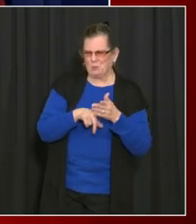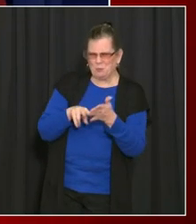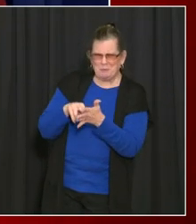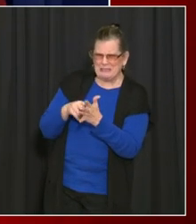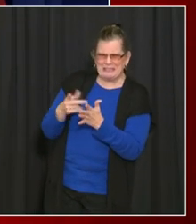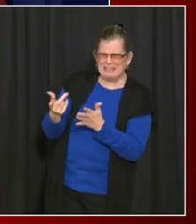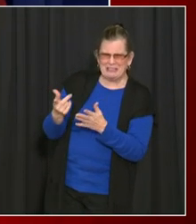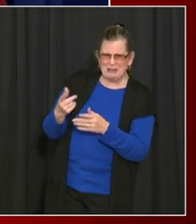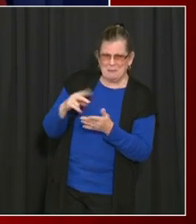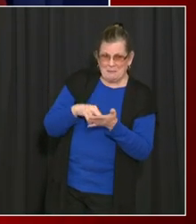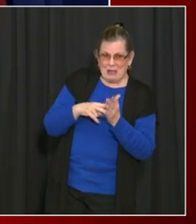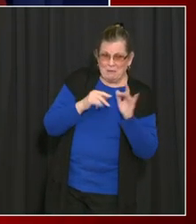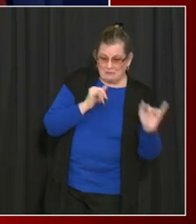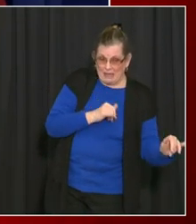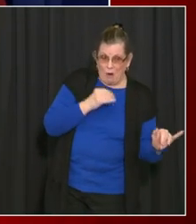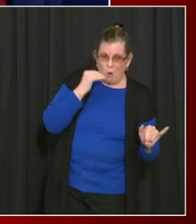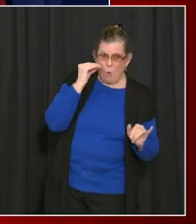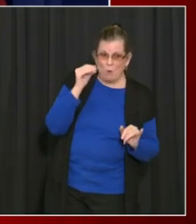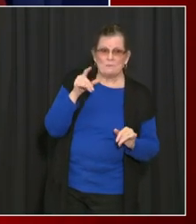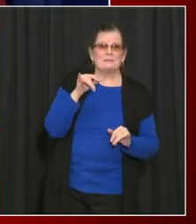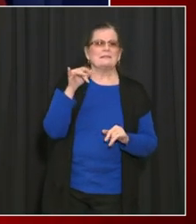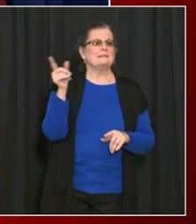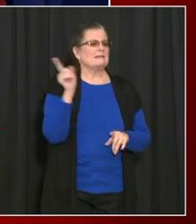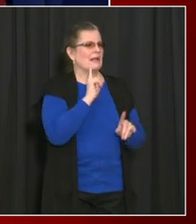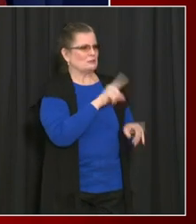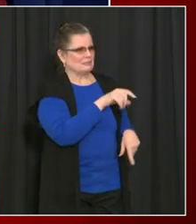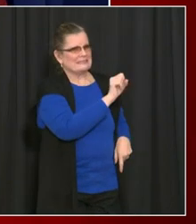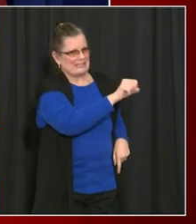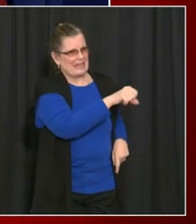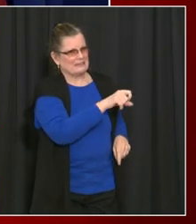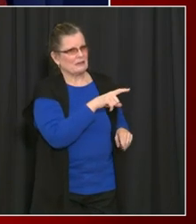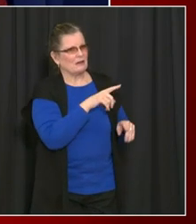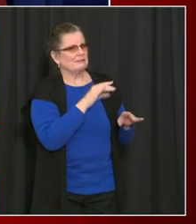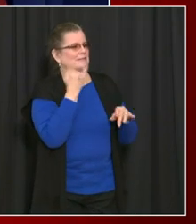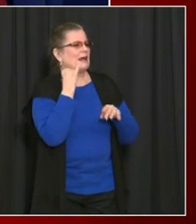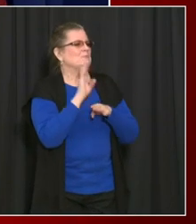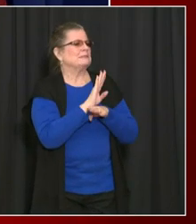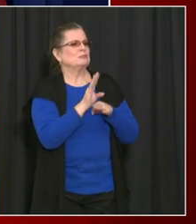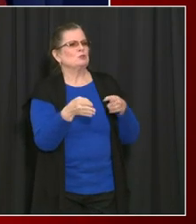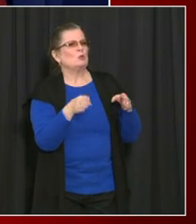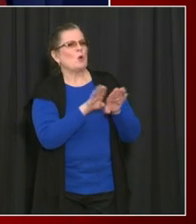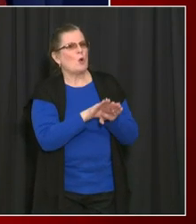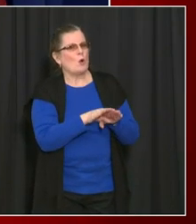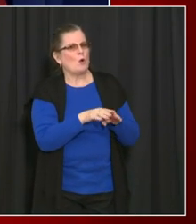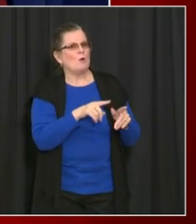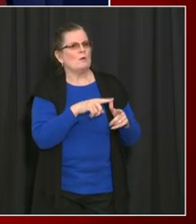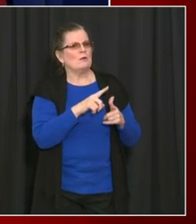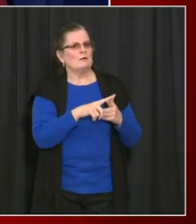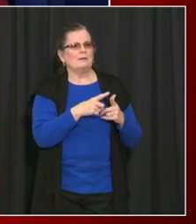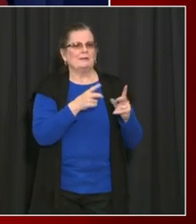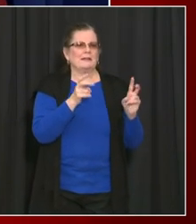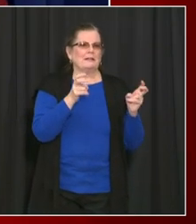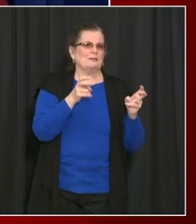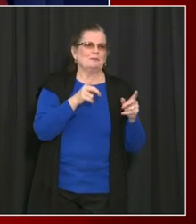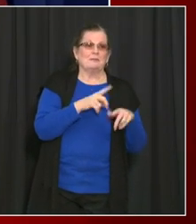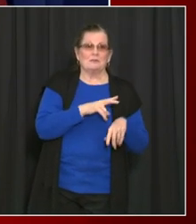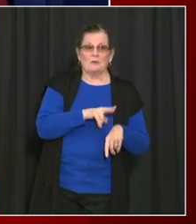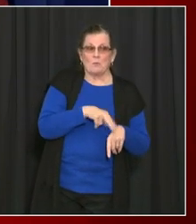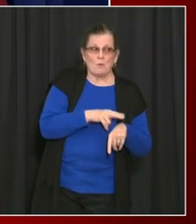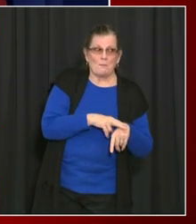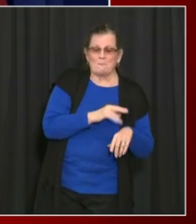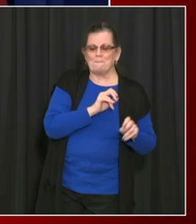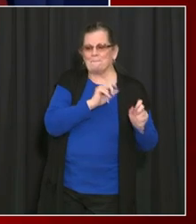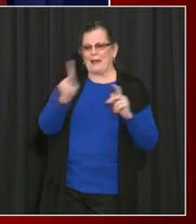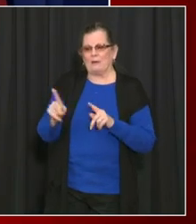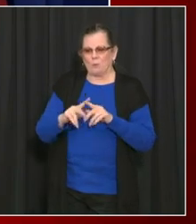posture? The stay-at-home order? Stay-at-home, the non-essential business closures. Are there certain areas where we could go back to what we're experiencing right now? I